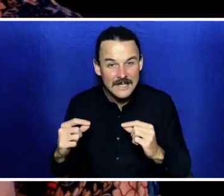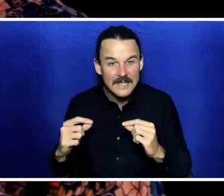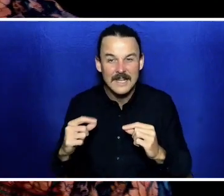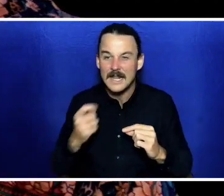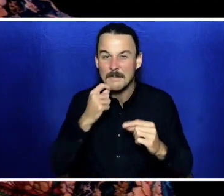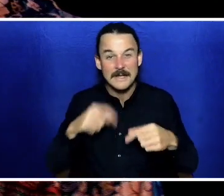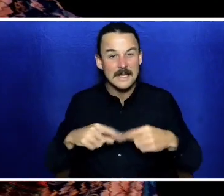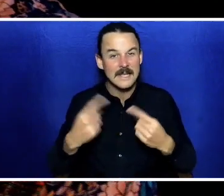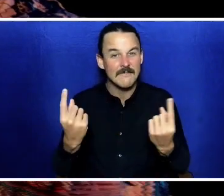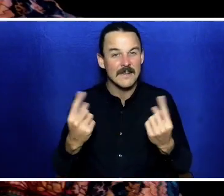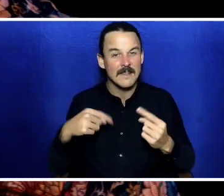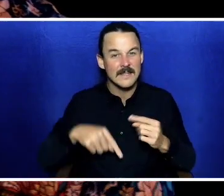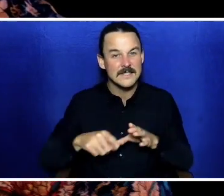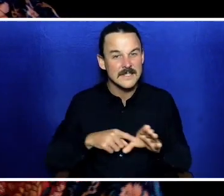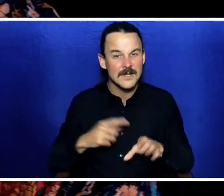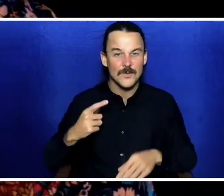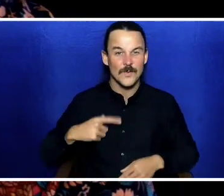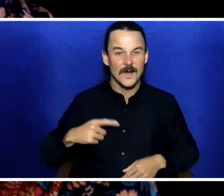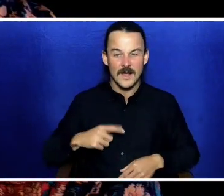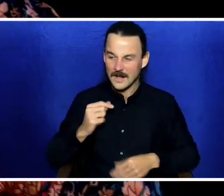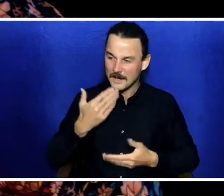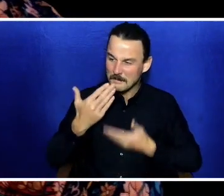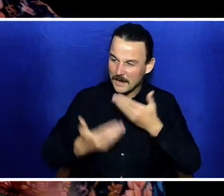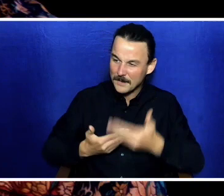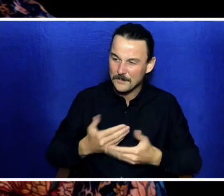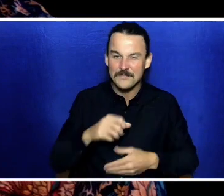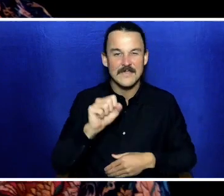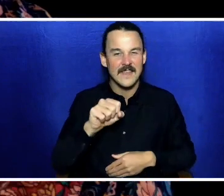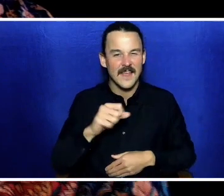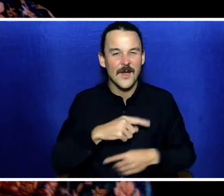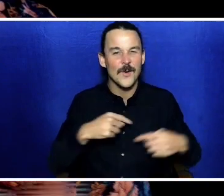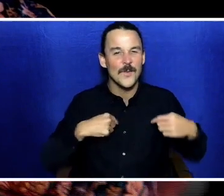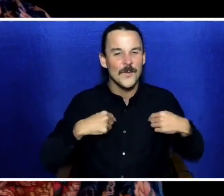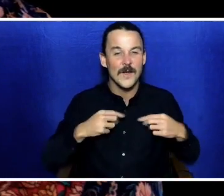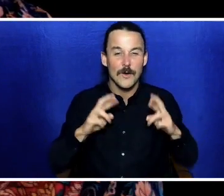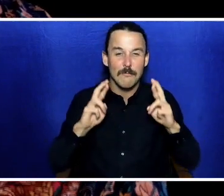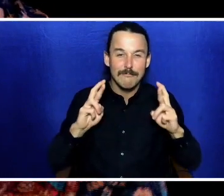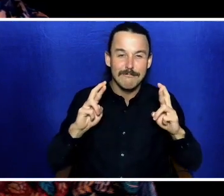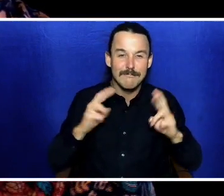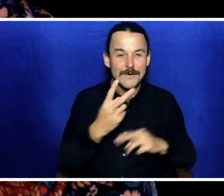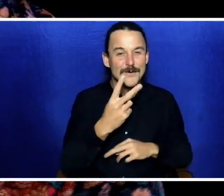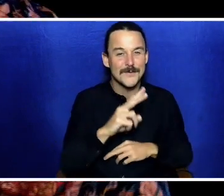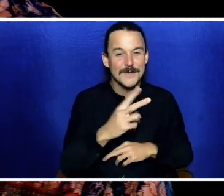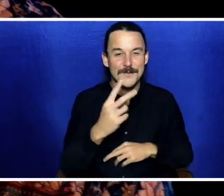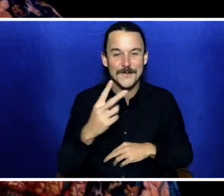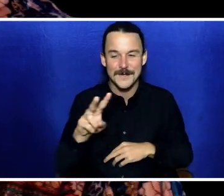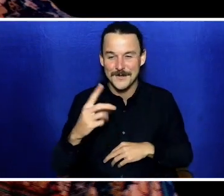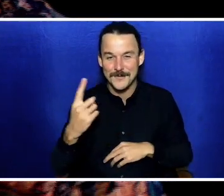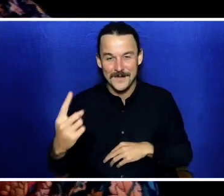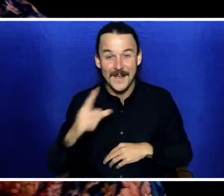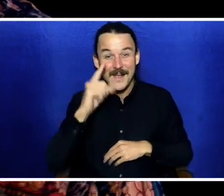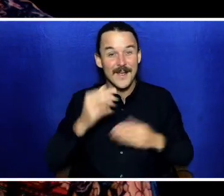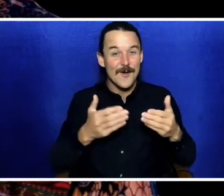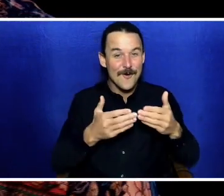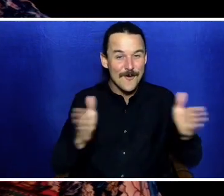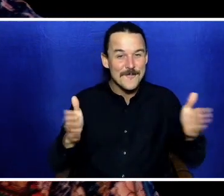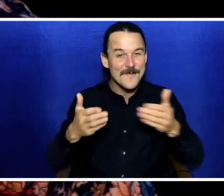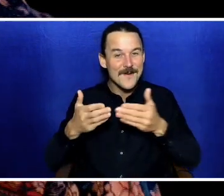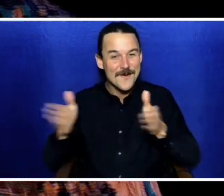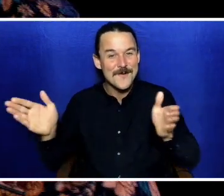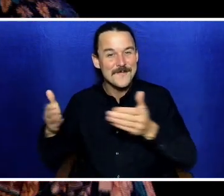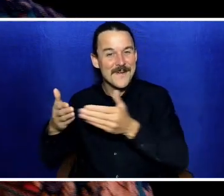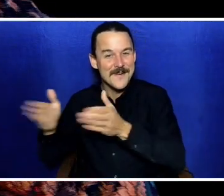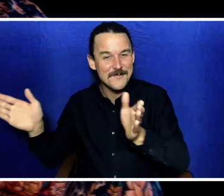the idea that things will change in 21. Hopefully we'll open up as we are currently doing. So we are selling our season in